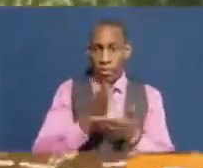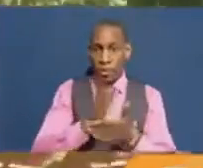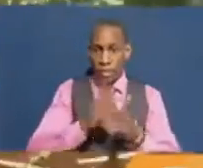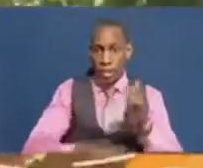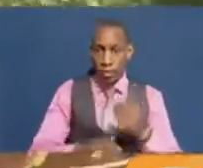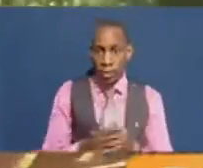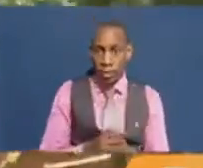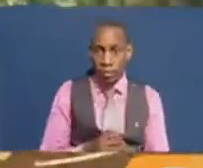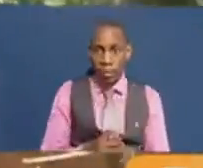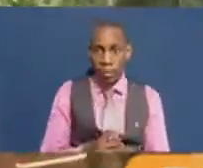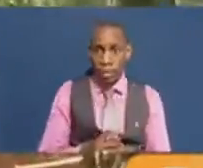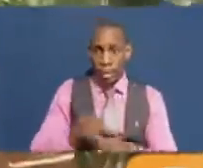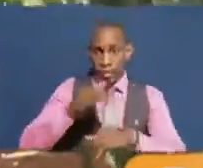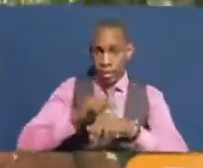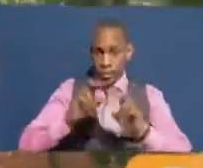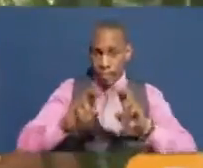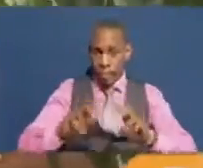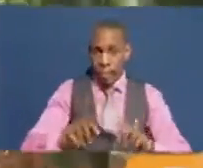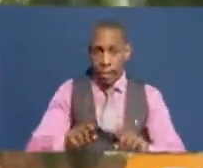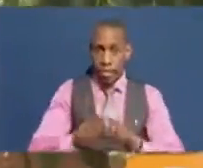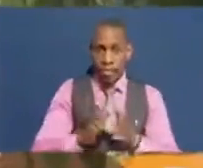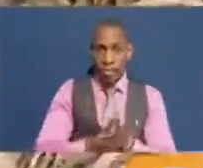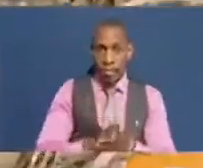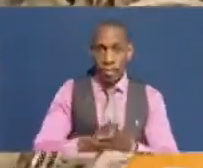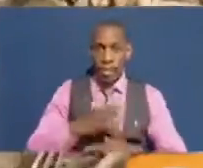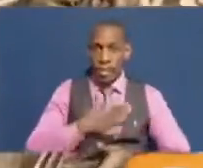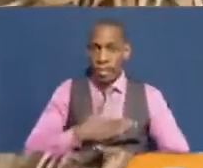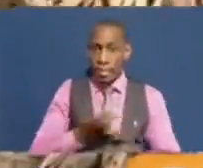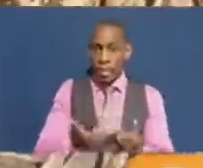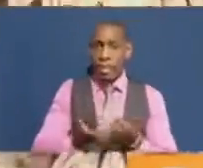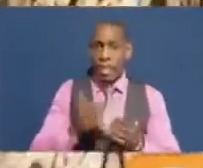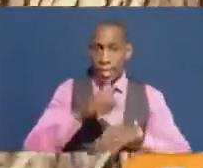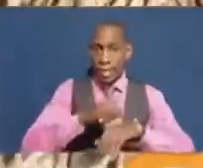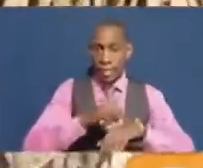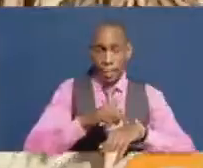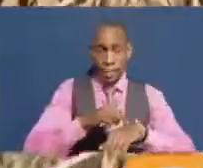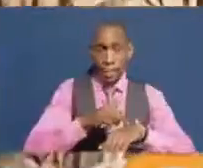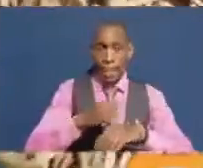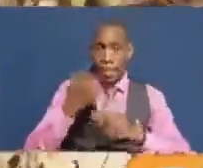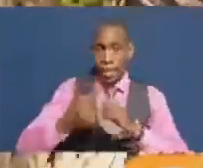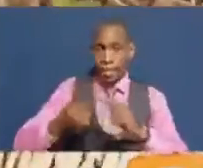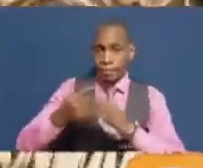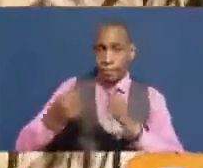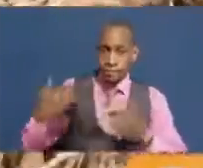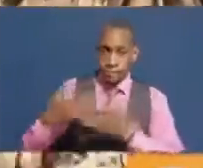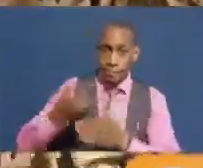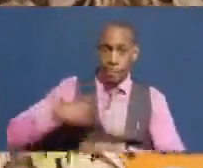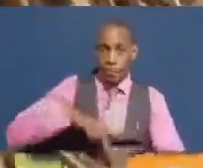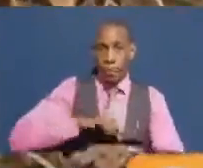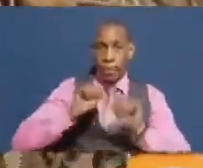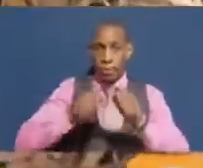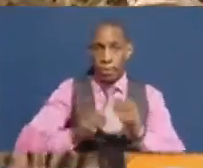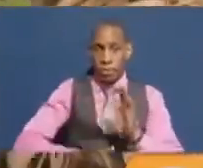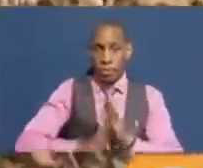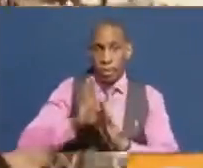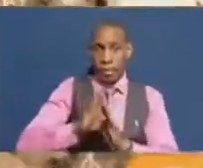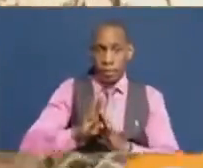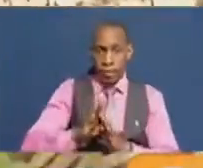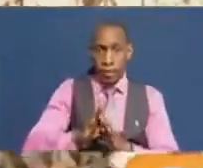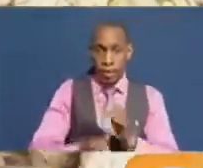was under, for a period of time. Science takes time. And with years, we were able to develop cassava that